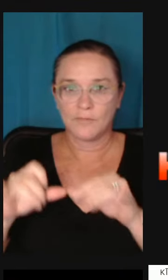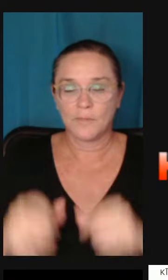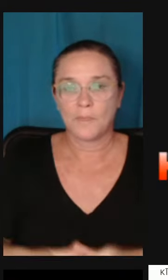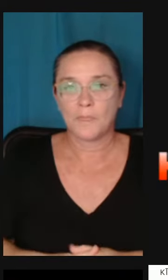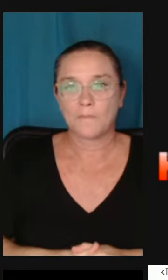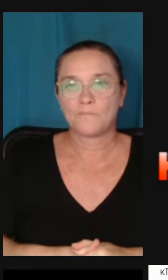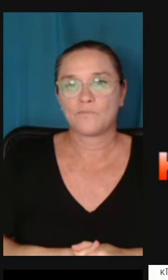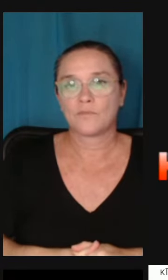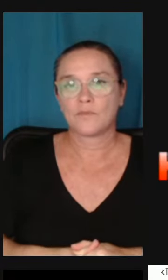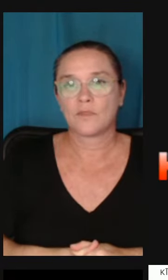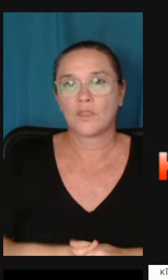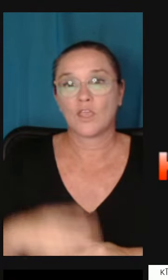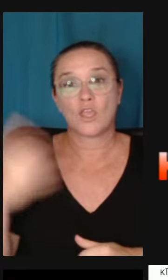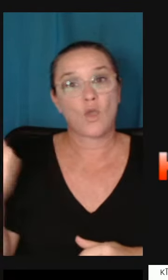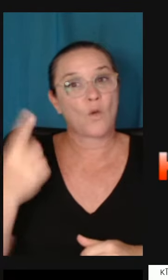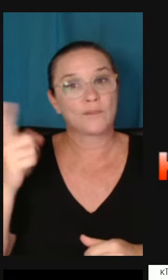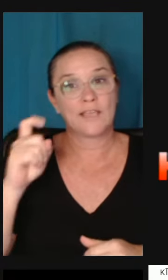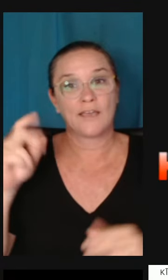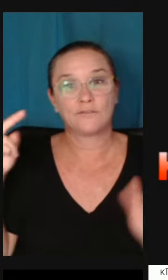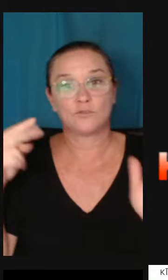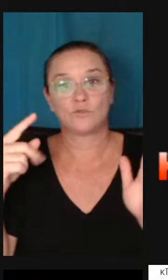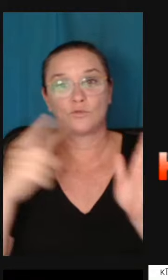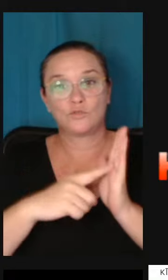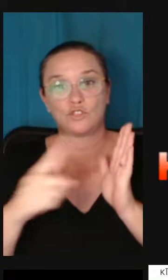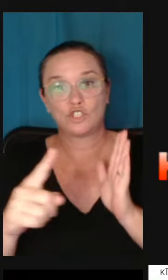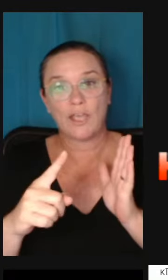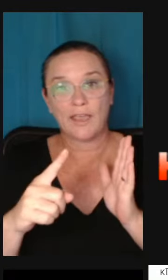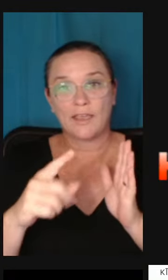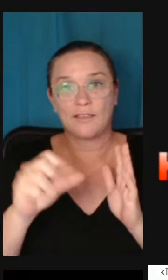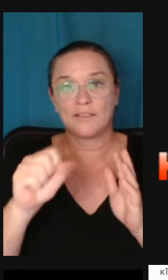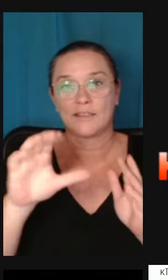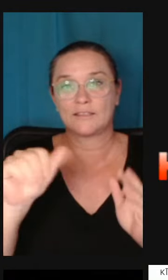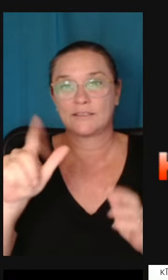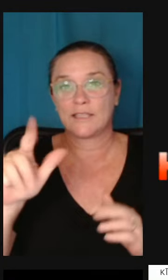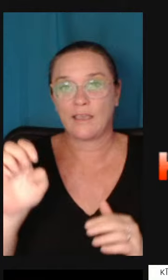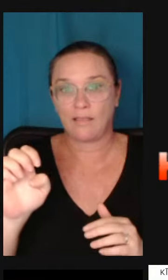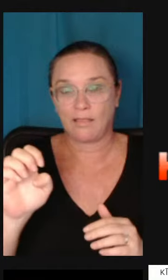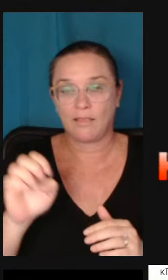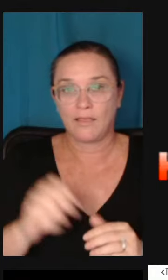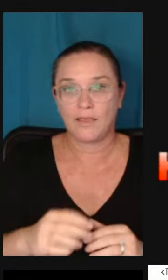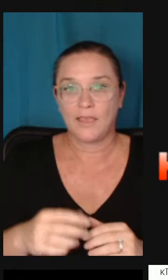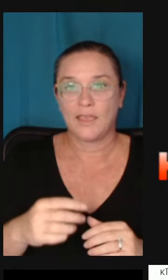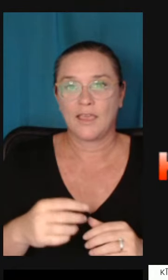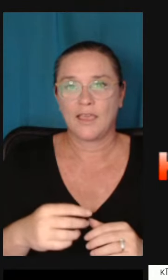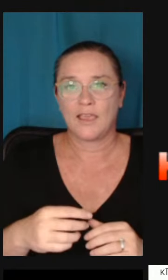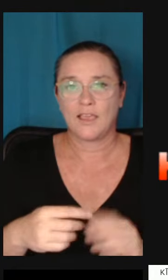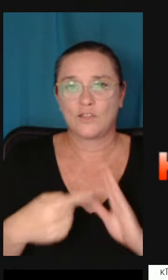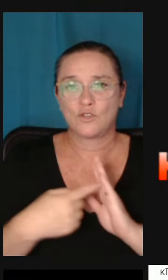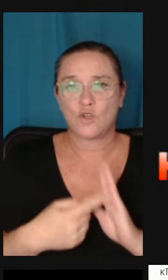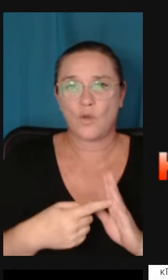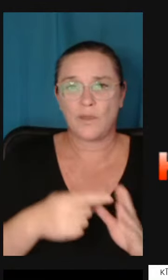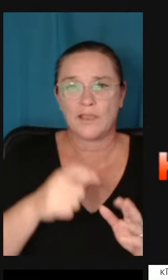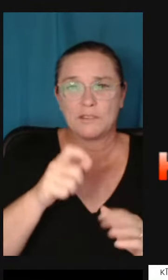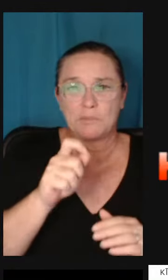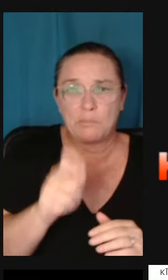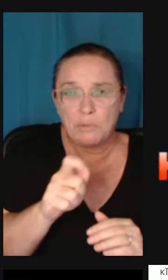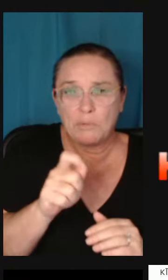the scale of these graphs on the side. And so here you can see the scale is showing us decimal points of a